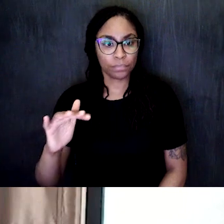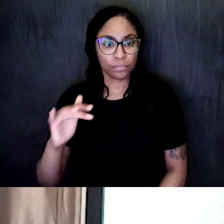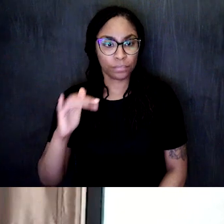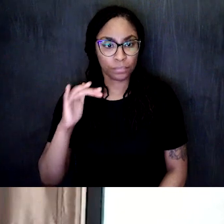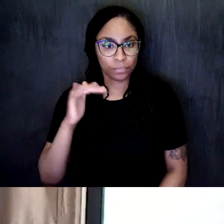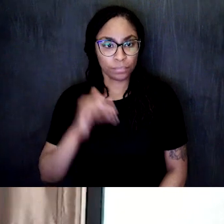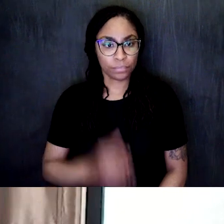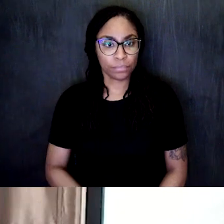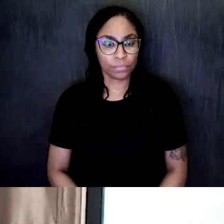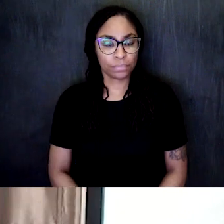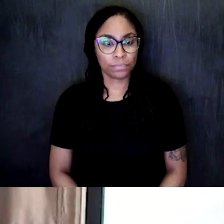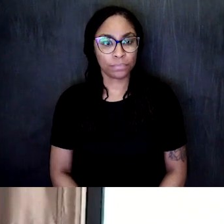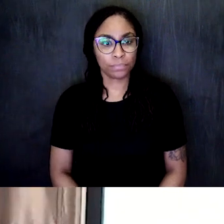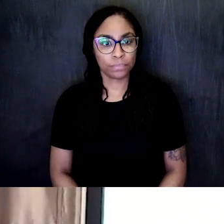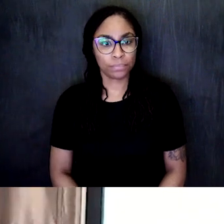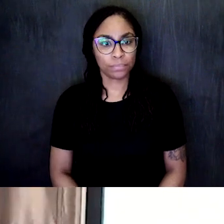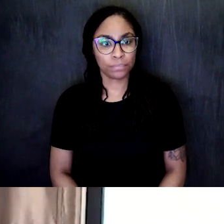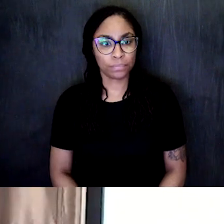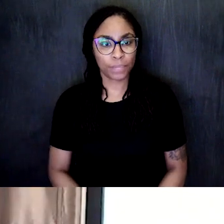Couple more breaths.